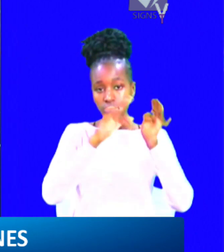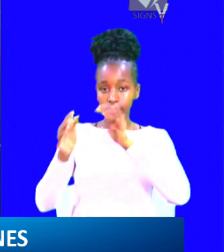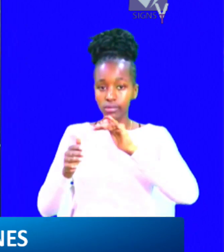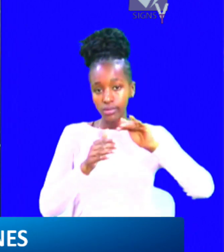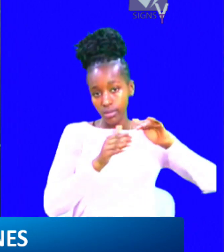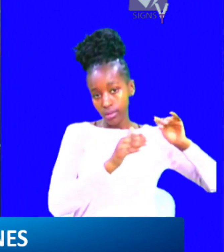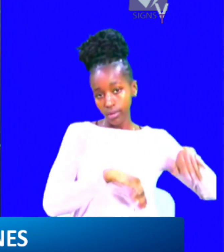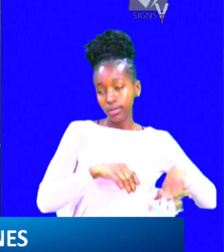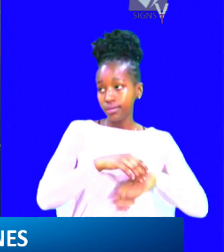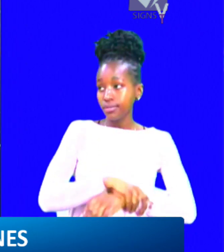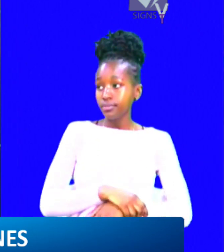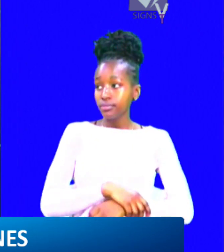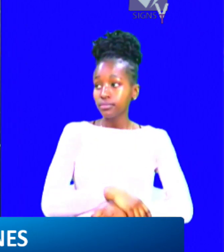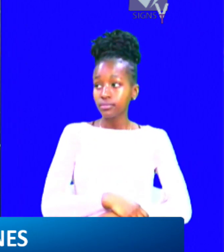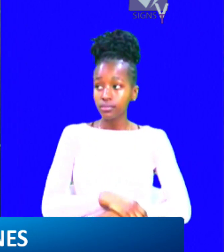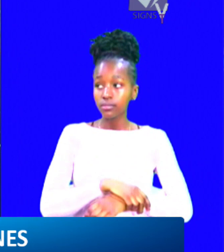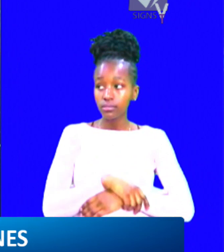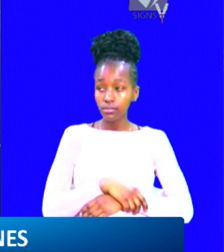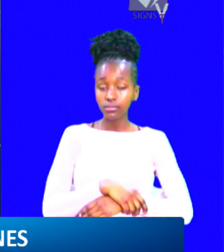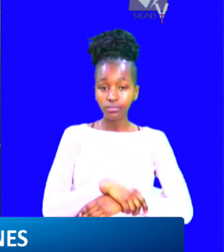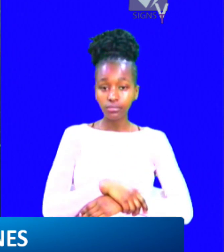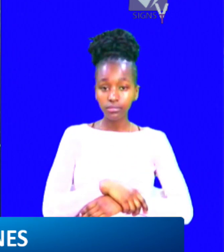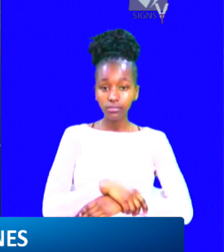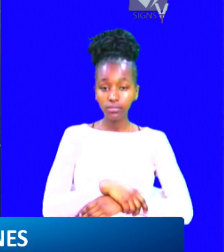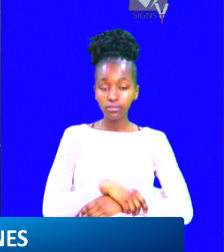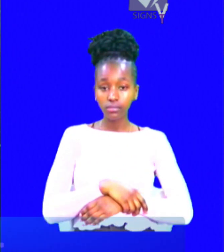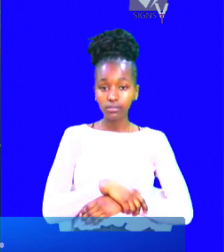Away from members of parliament and